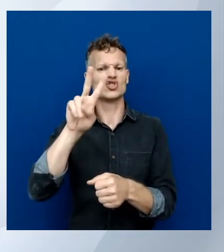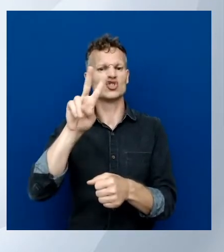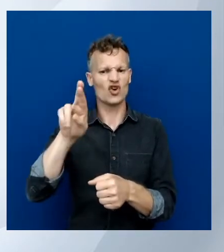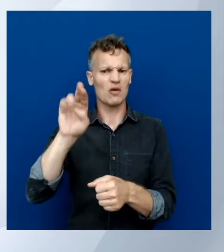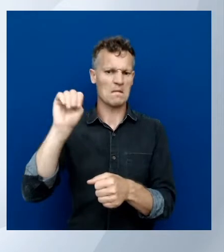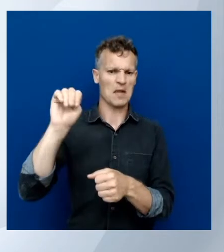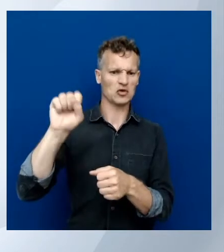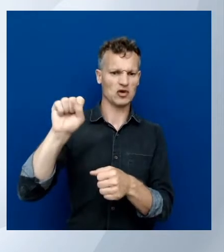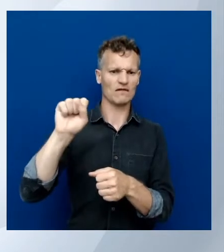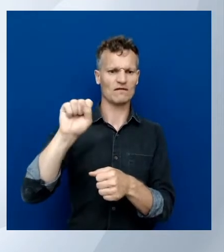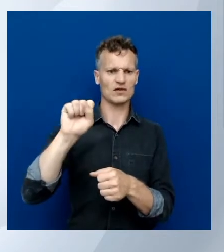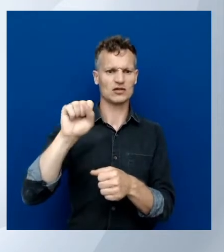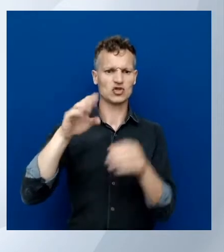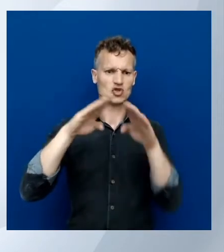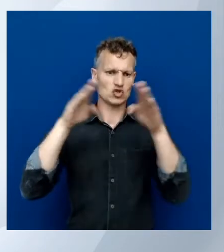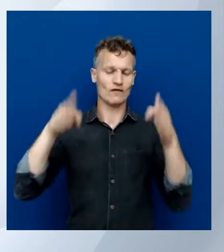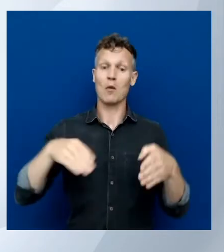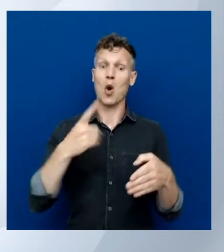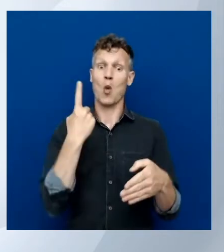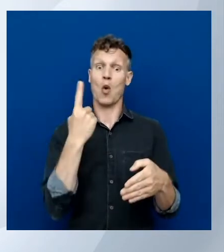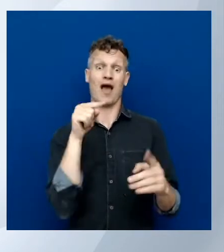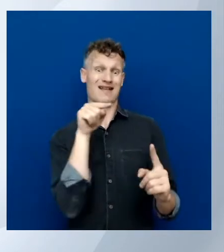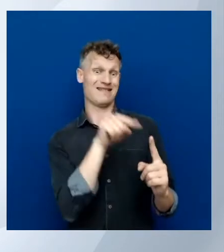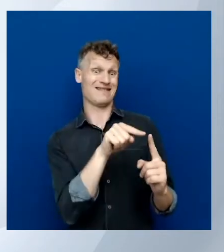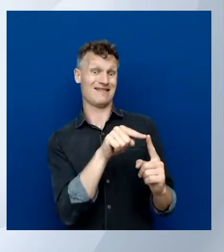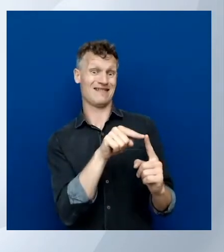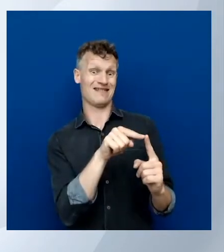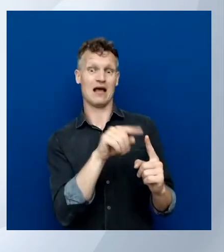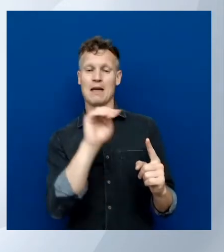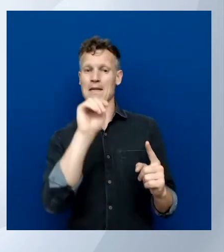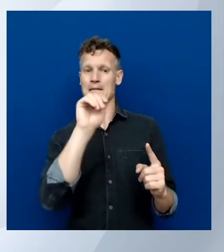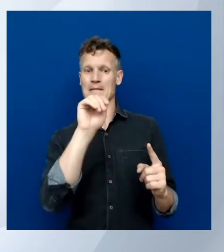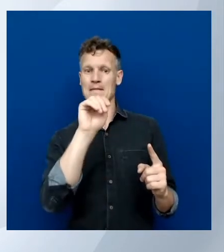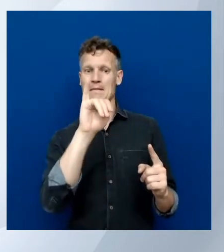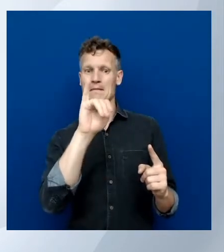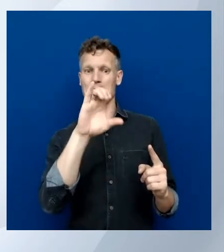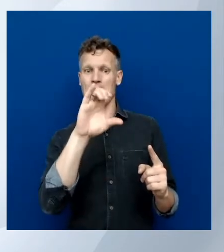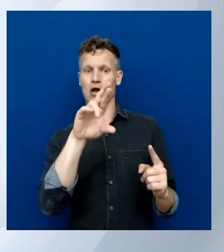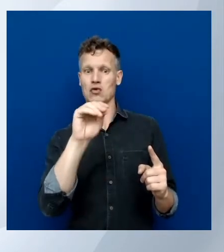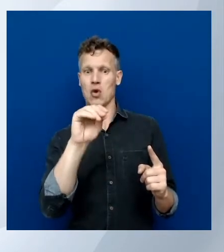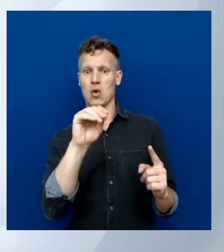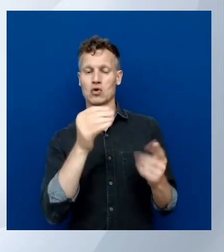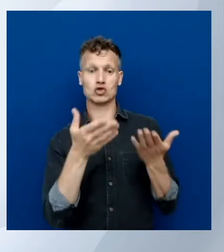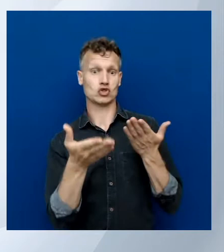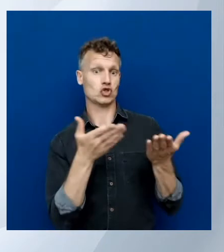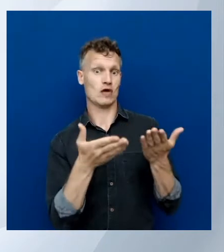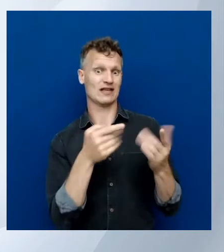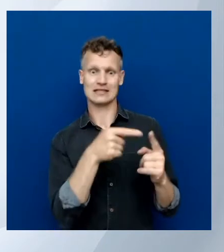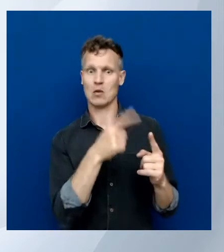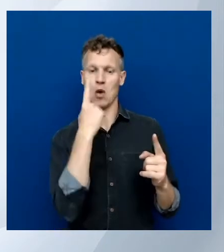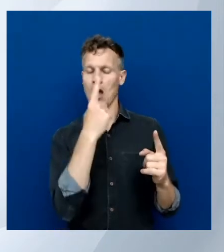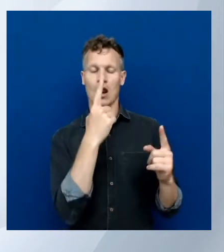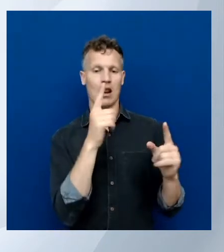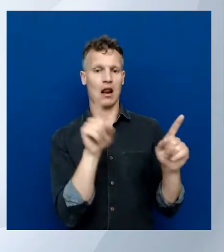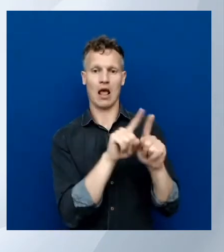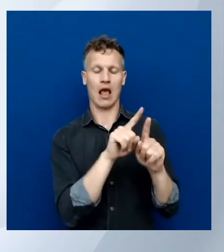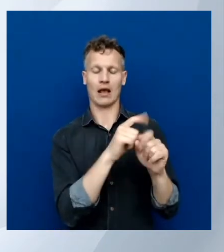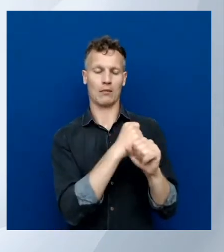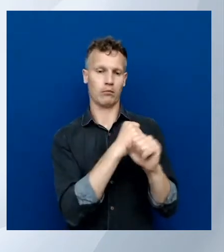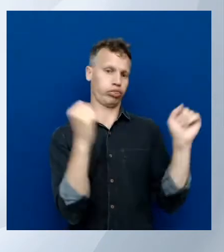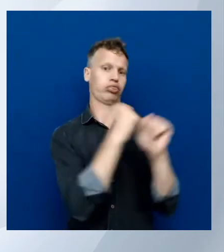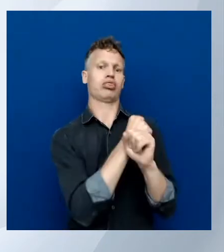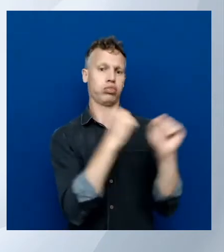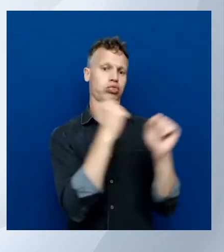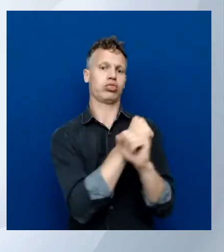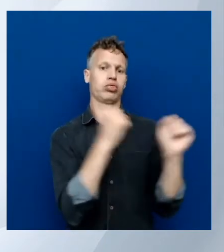I have no idea from who that microservice is, who I should contact, or where I can get more information.